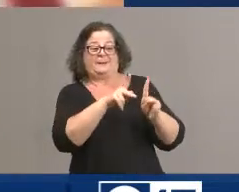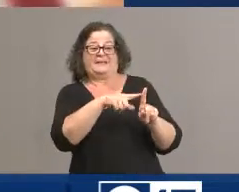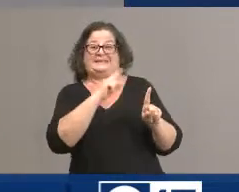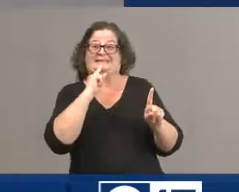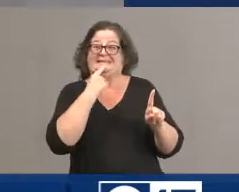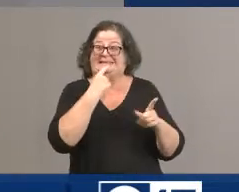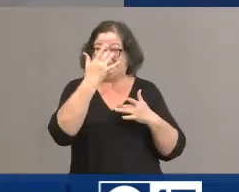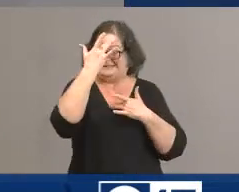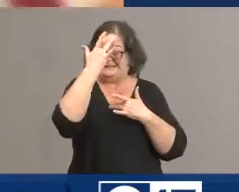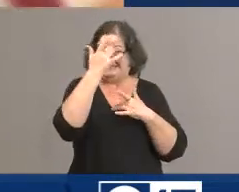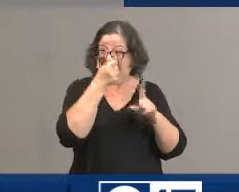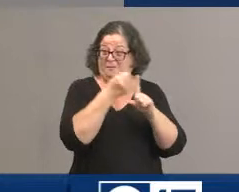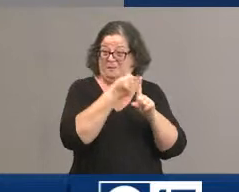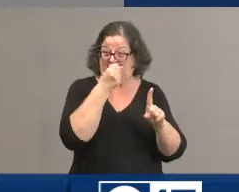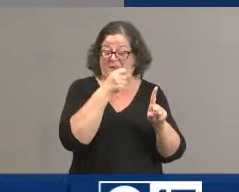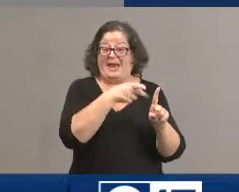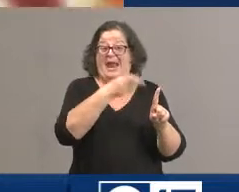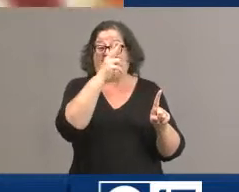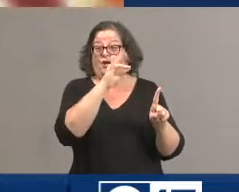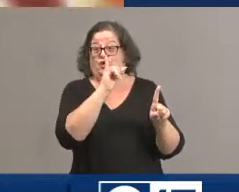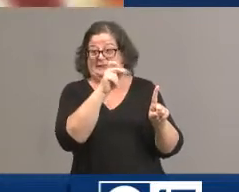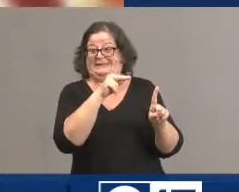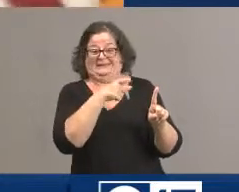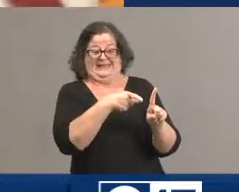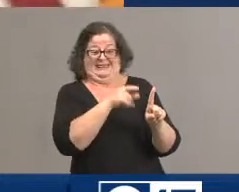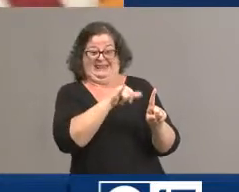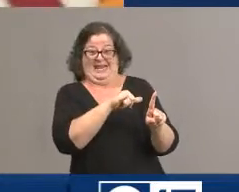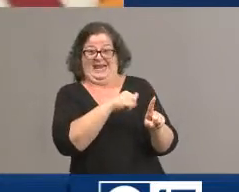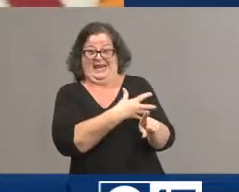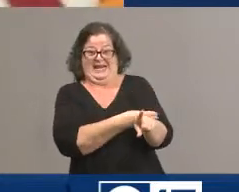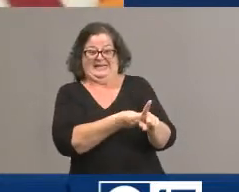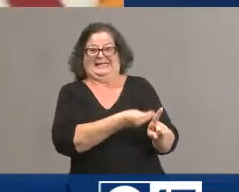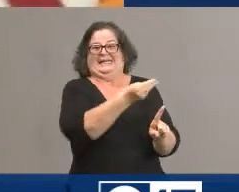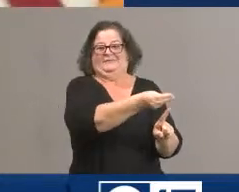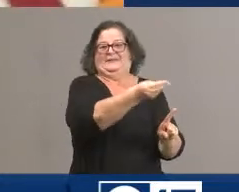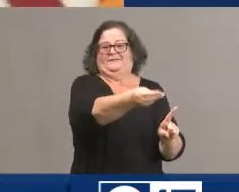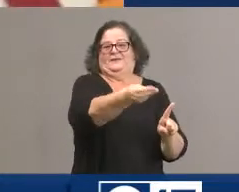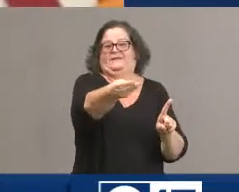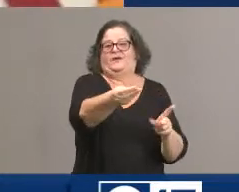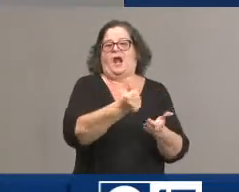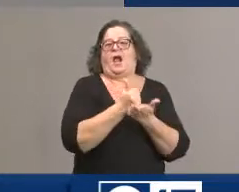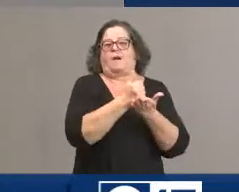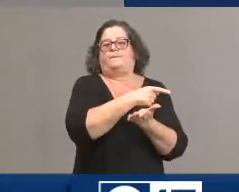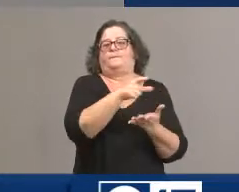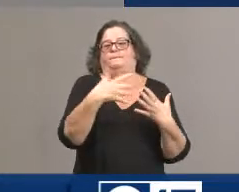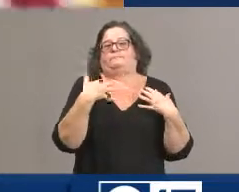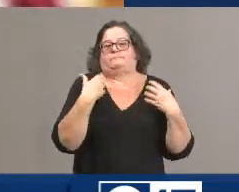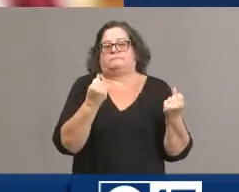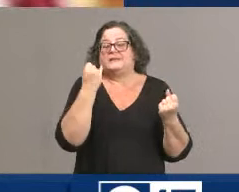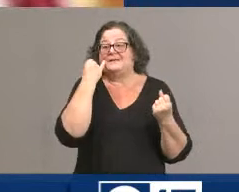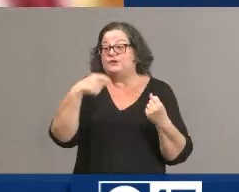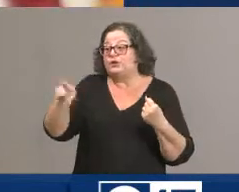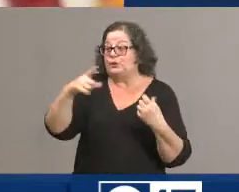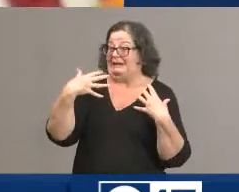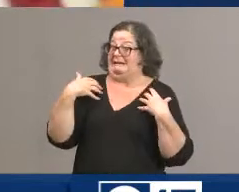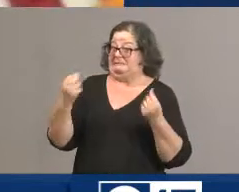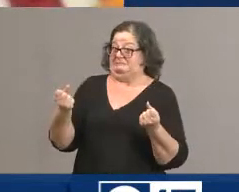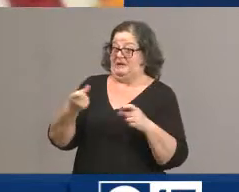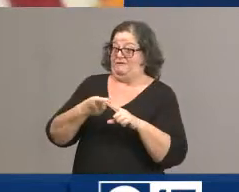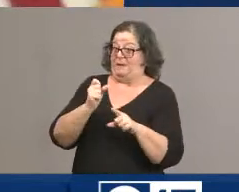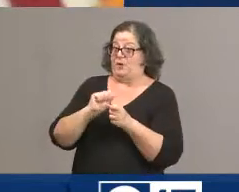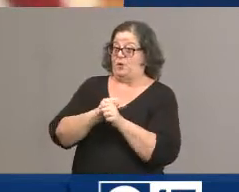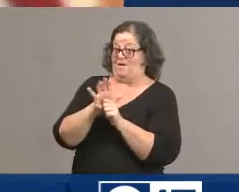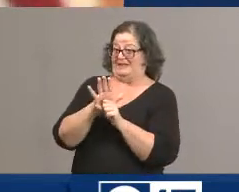those that have had COVID-19 and recovered to seriously consider donating their blood and potentially their